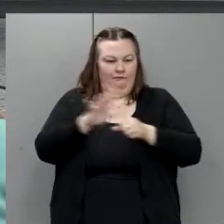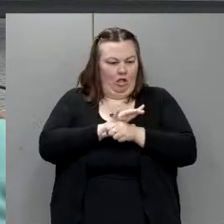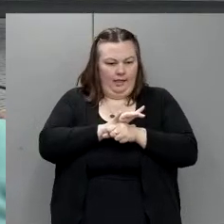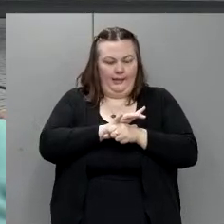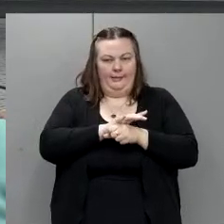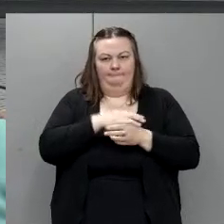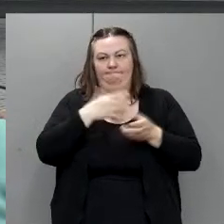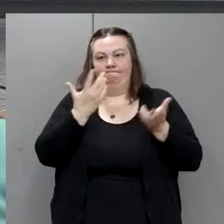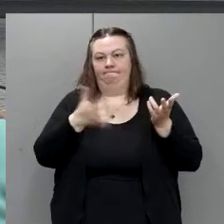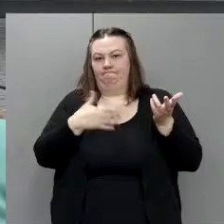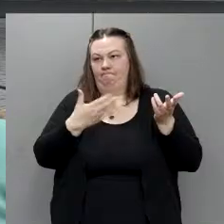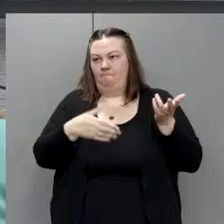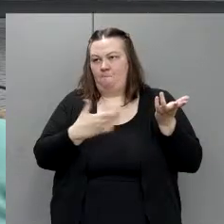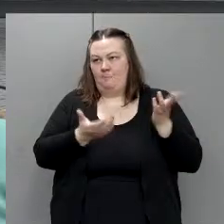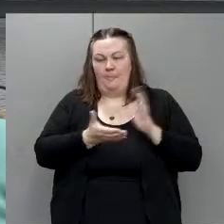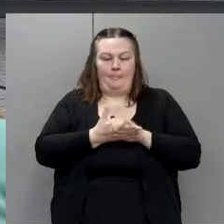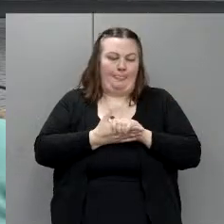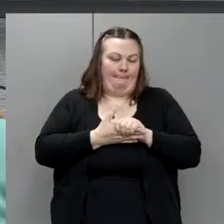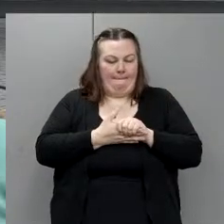fully